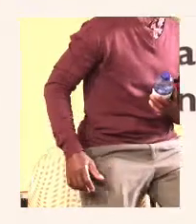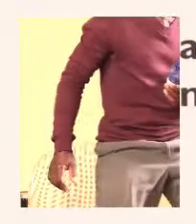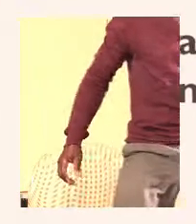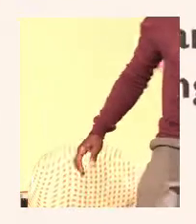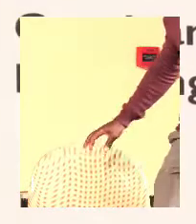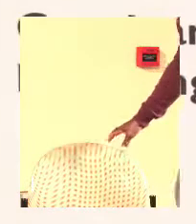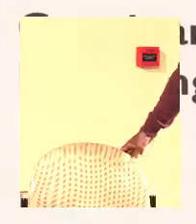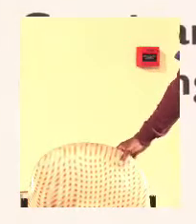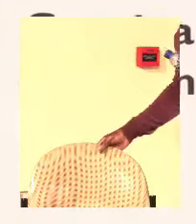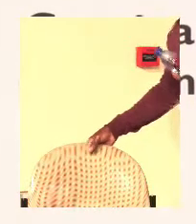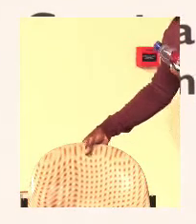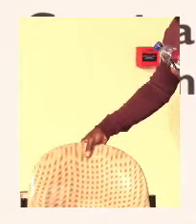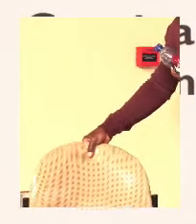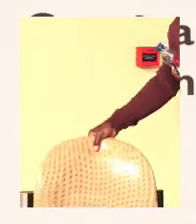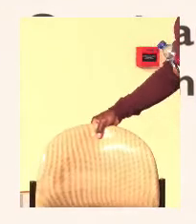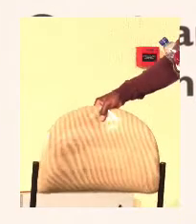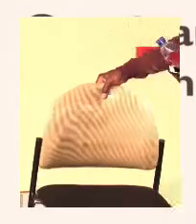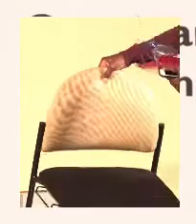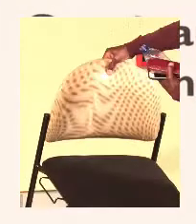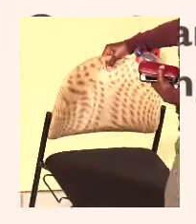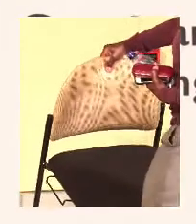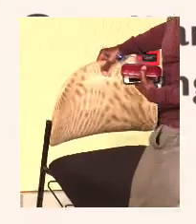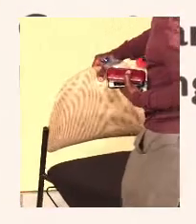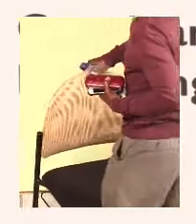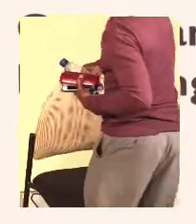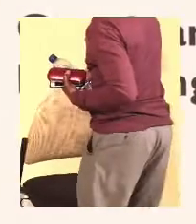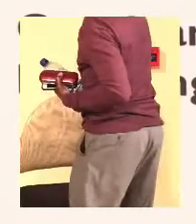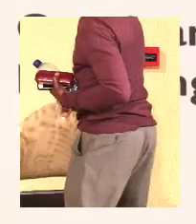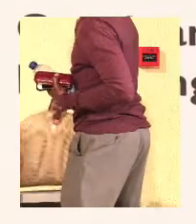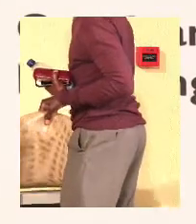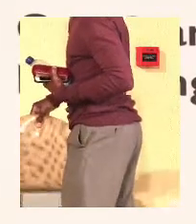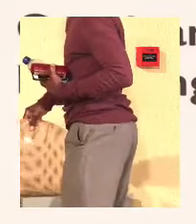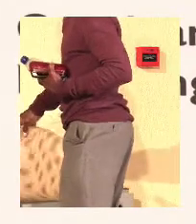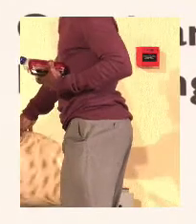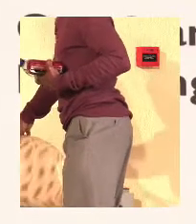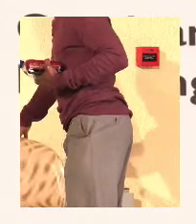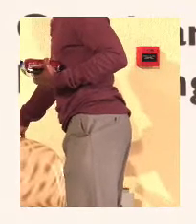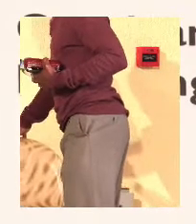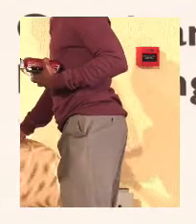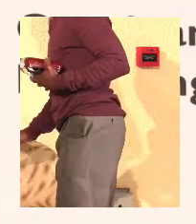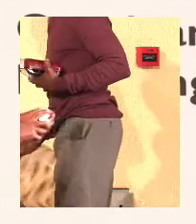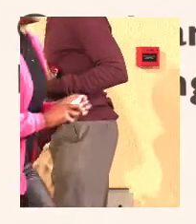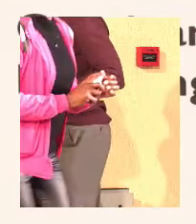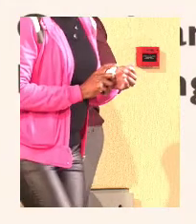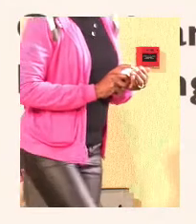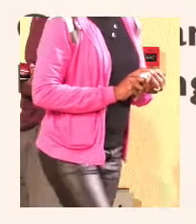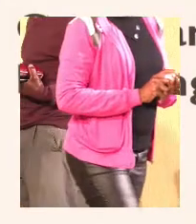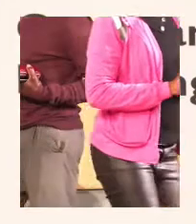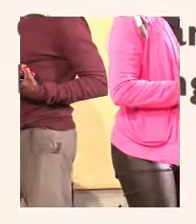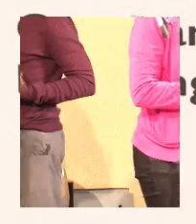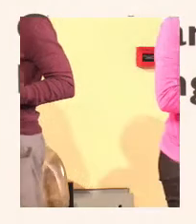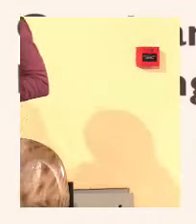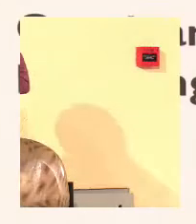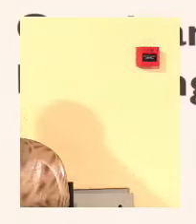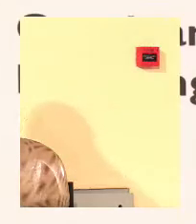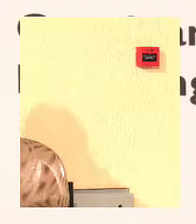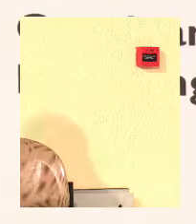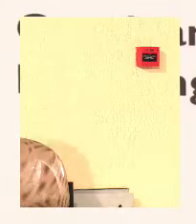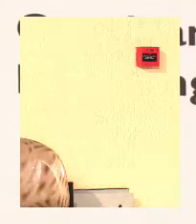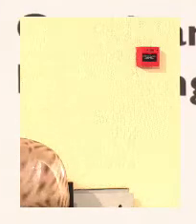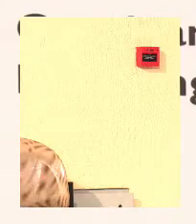members, and we have different type of communities. We have homeowners, we have business owners, we have schools,